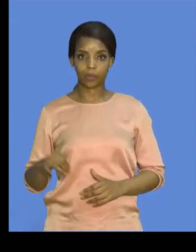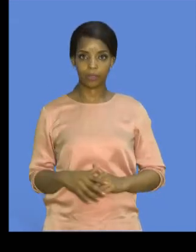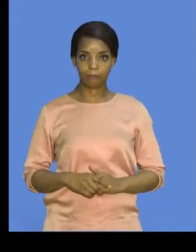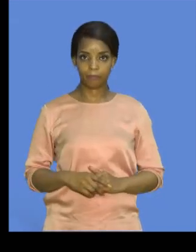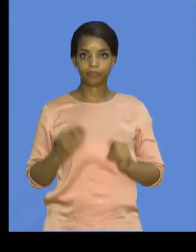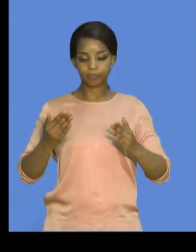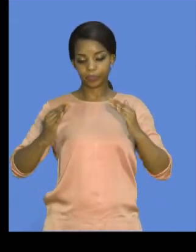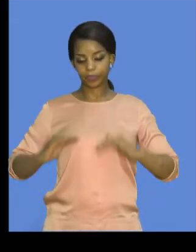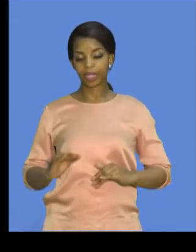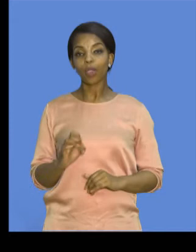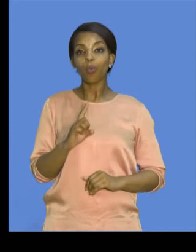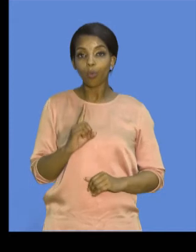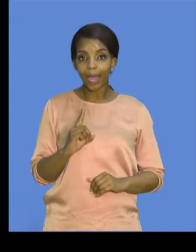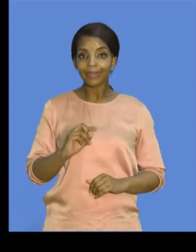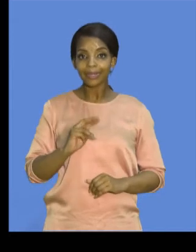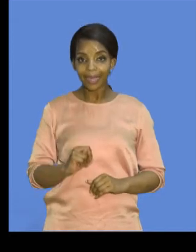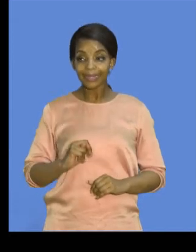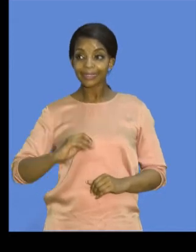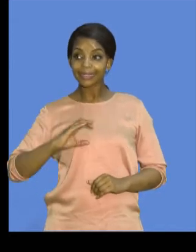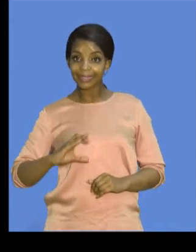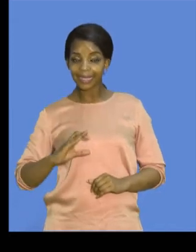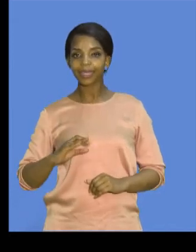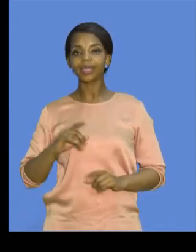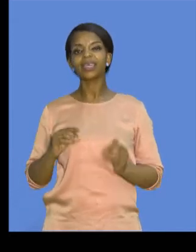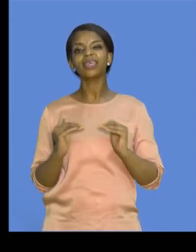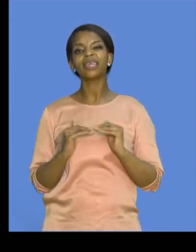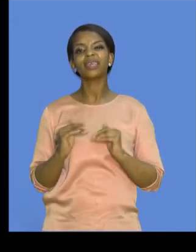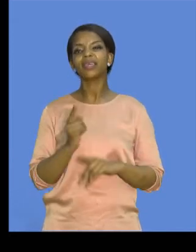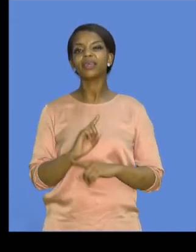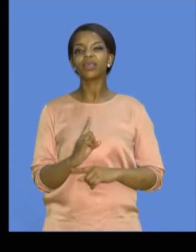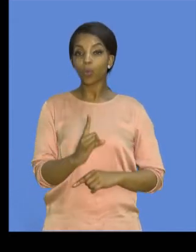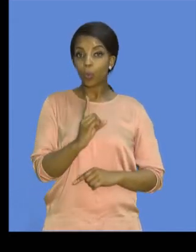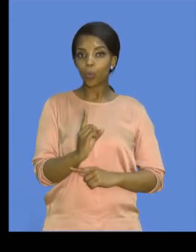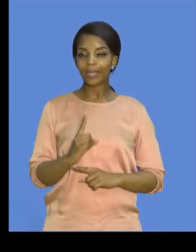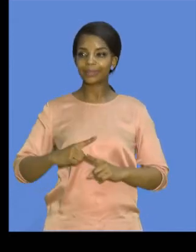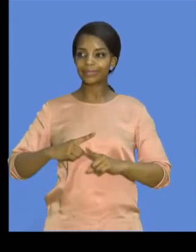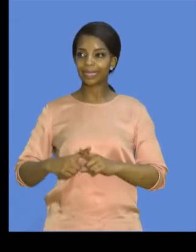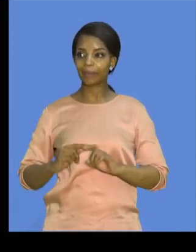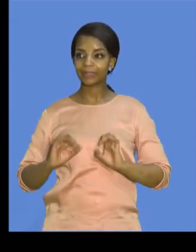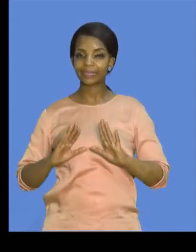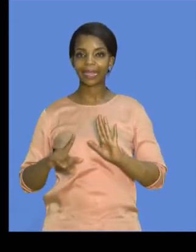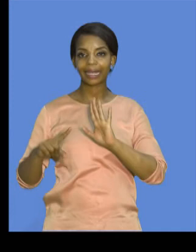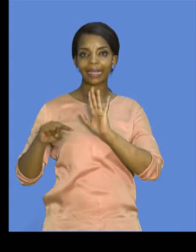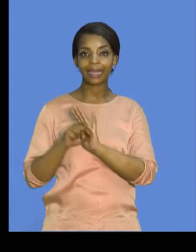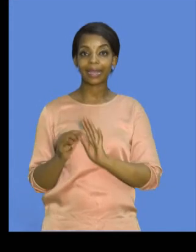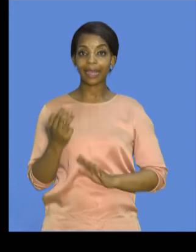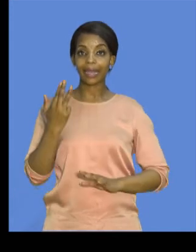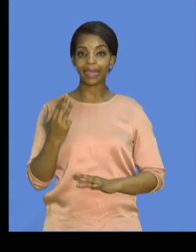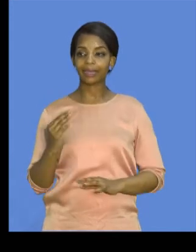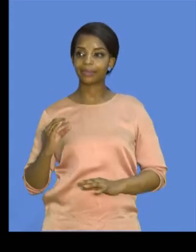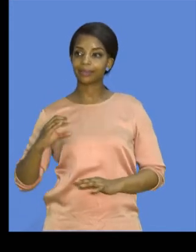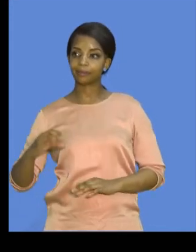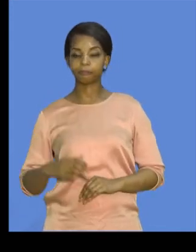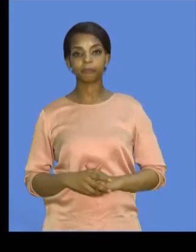times 10 exponent negative 9 coulomb. And then we usually also deal with picocoulombs, which is 1